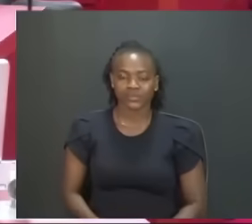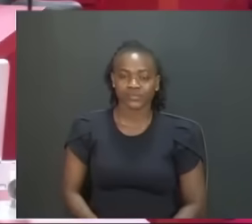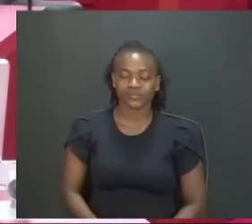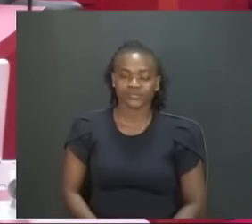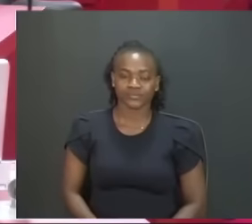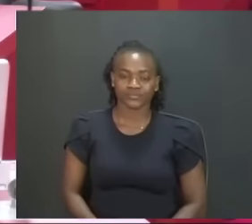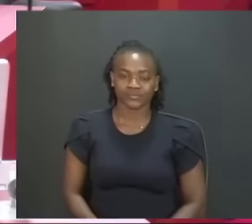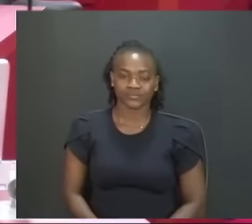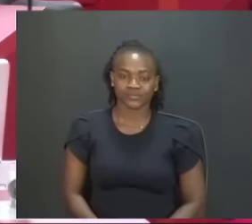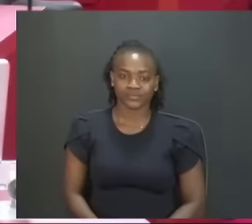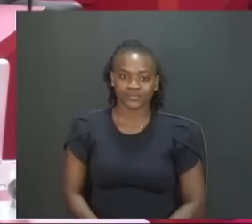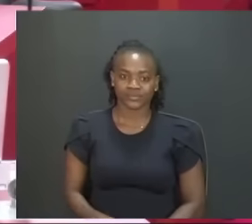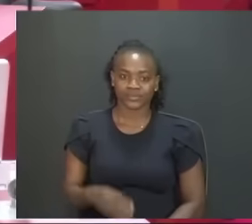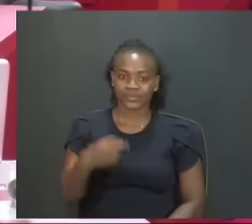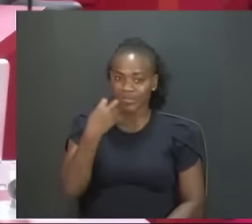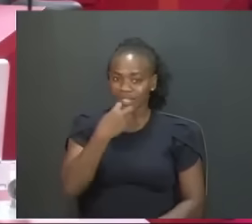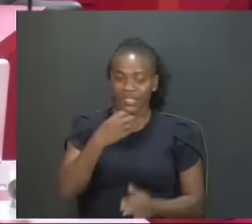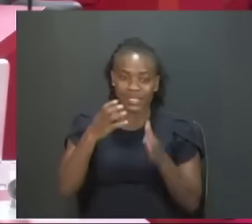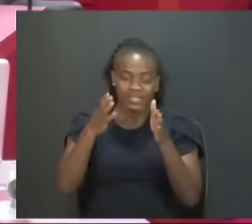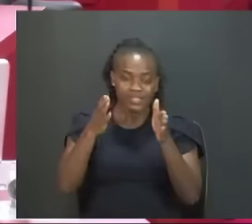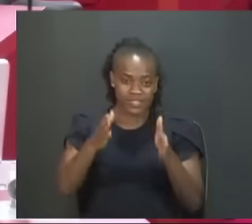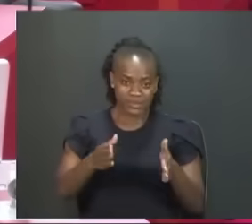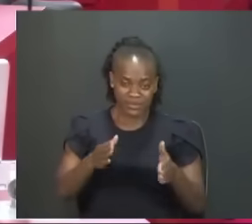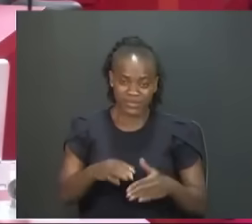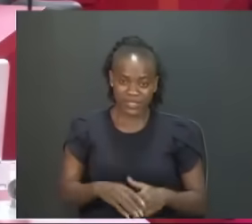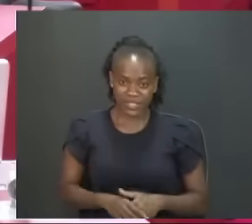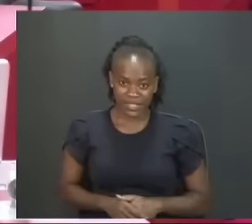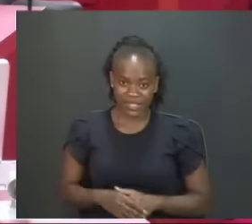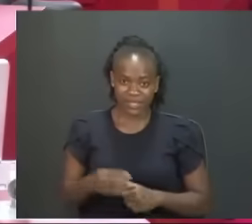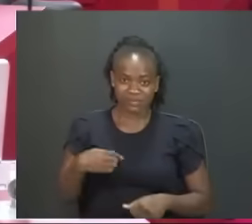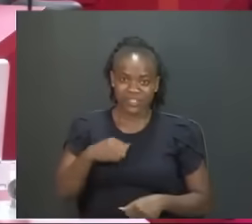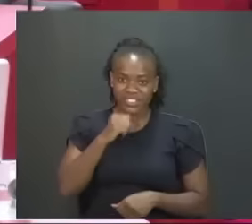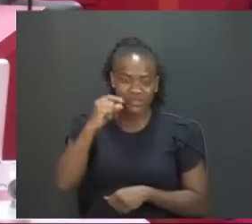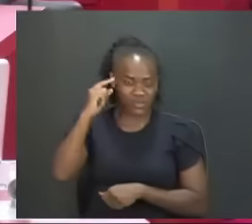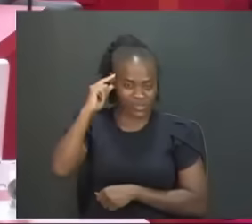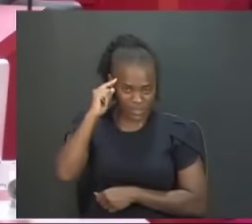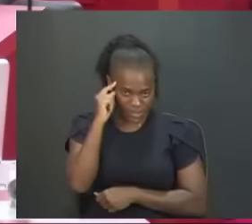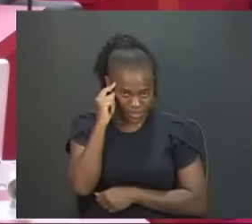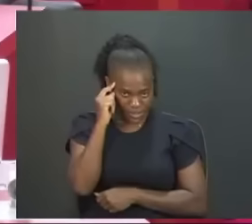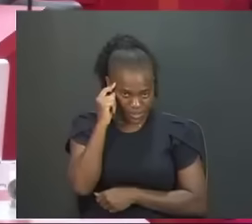Mr. Speaker, so I don't think that there's